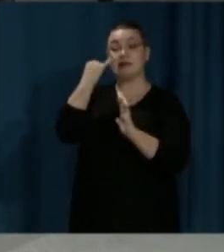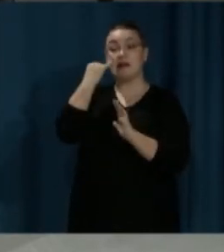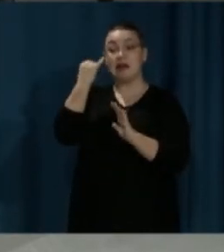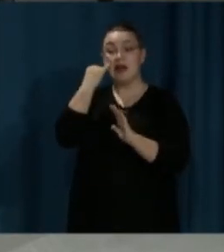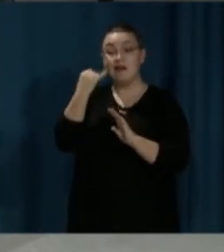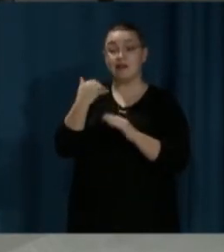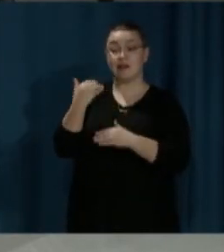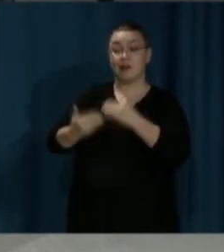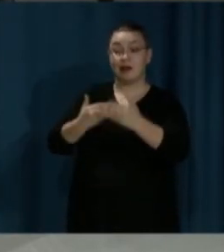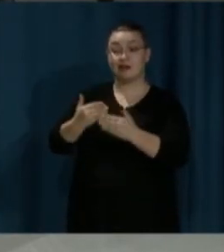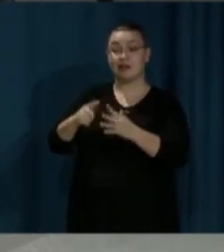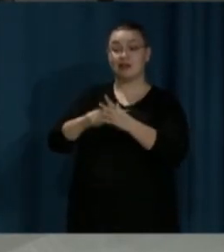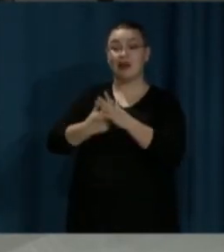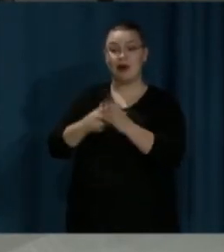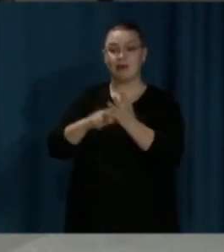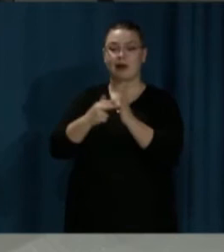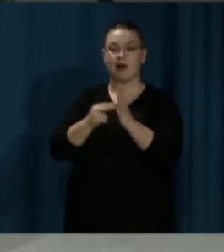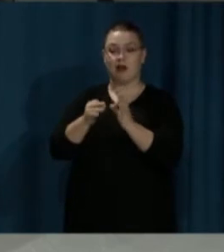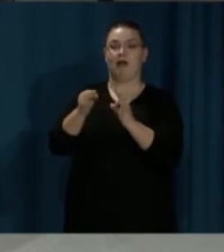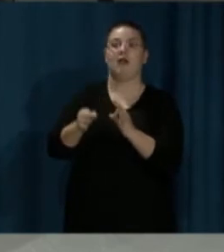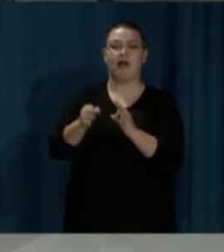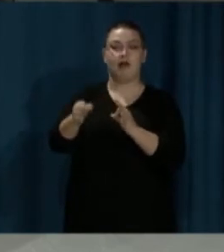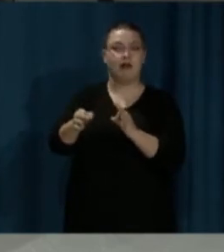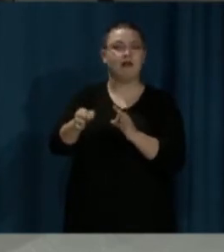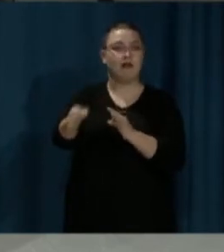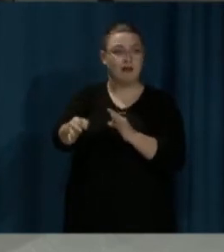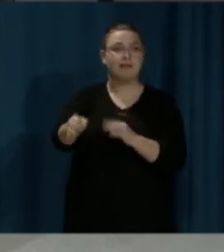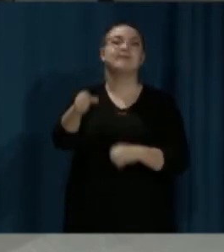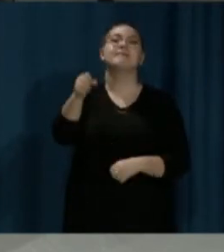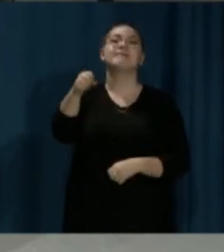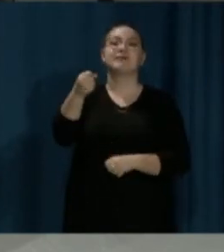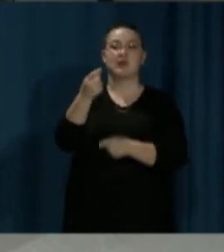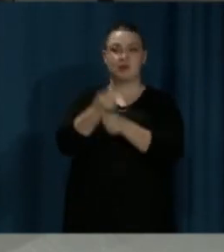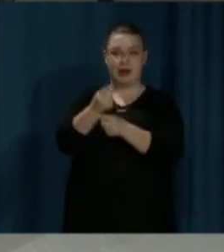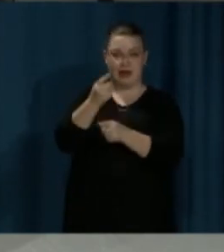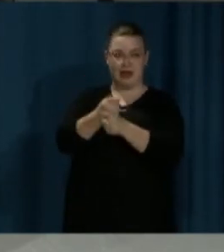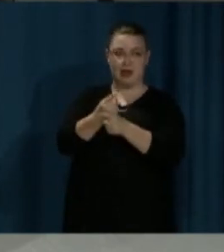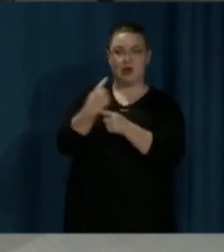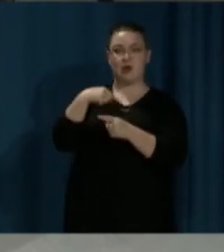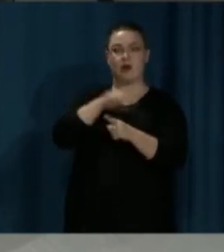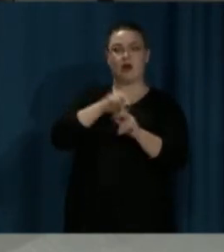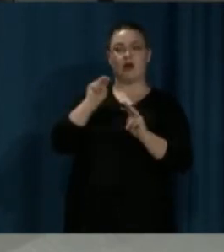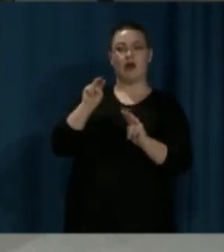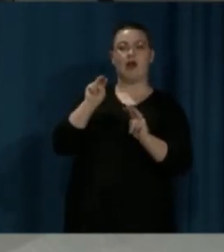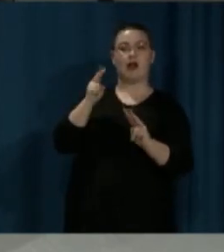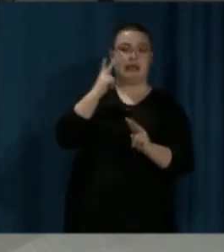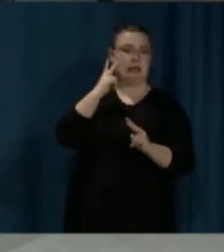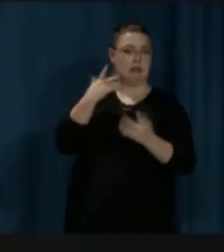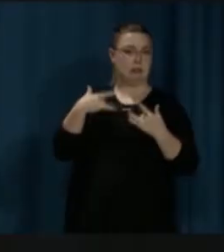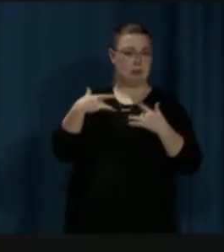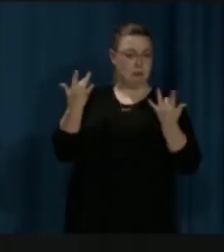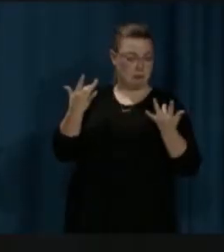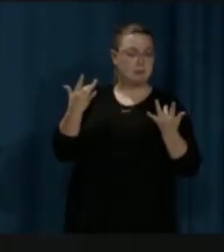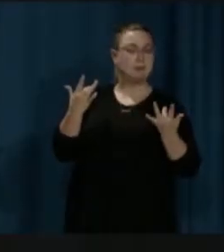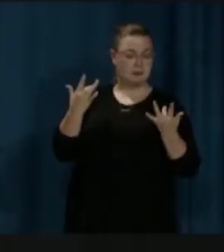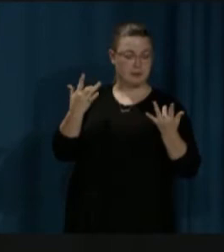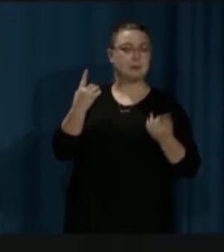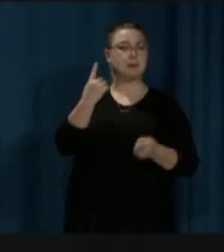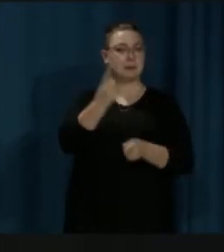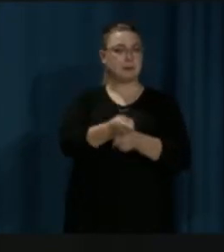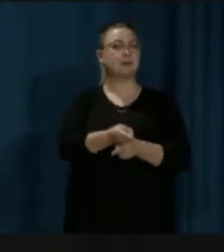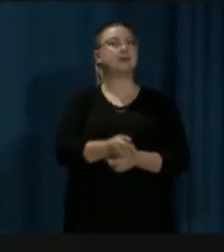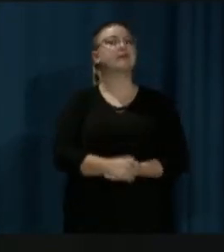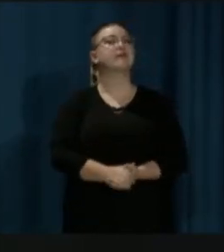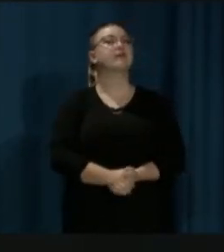this whole process started. Yes. Right. So as we're kind of trying to wait and watch to see when is this all going to happen.